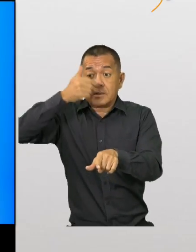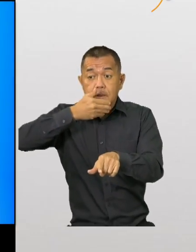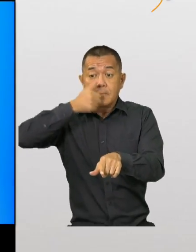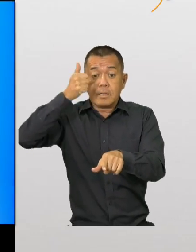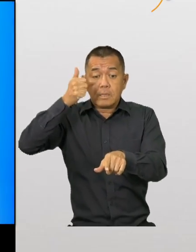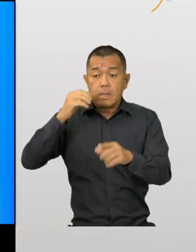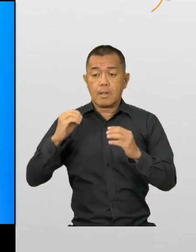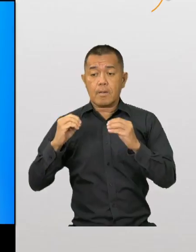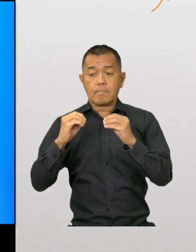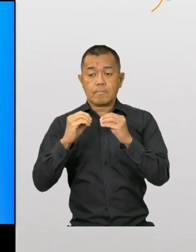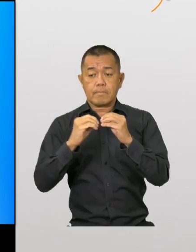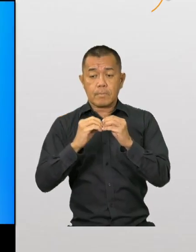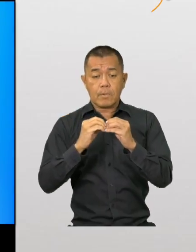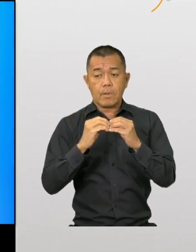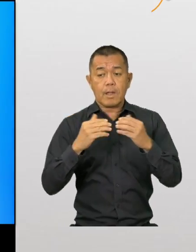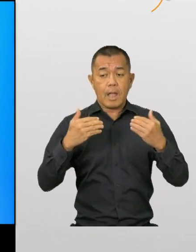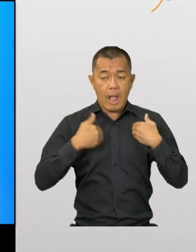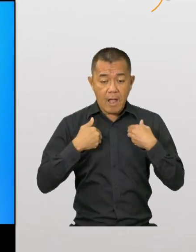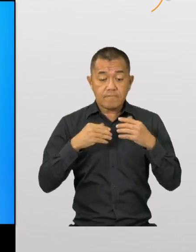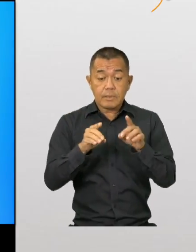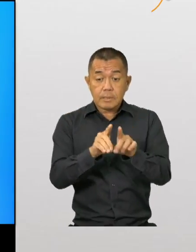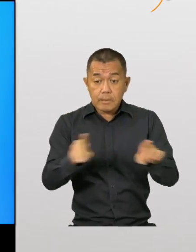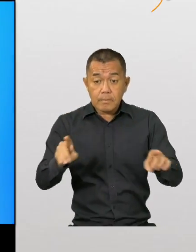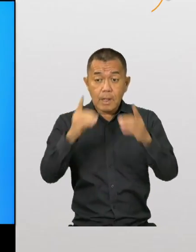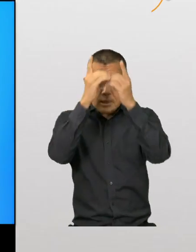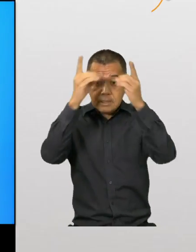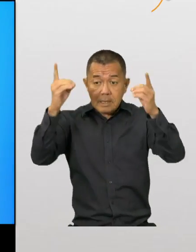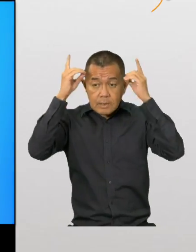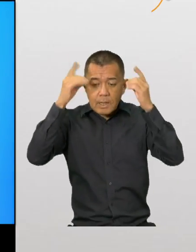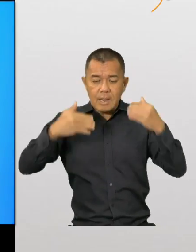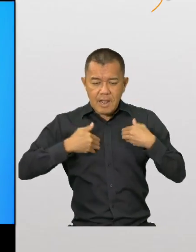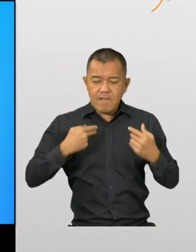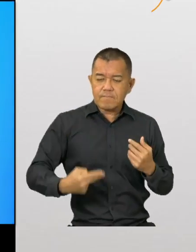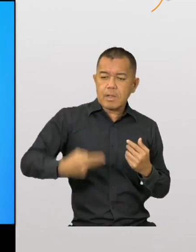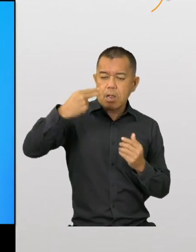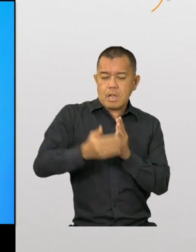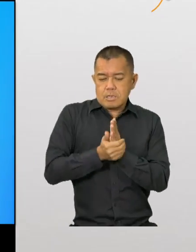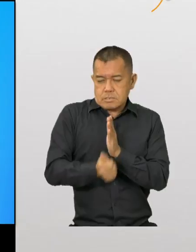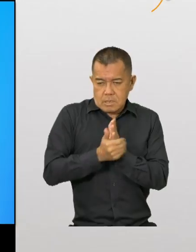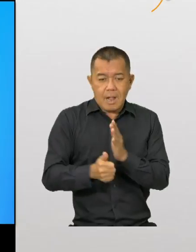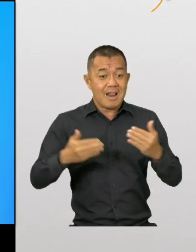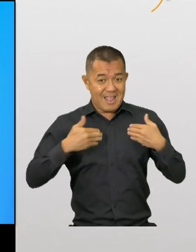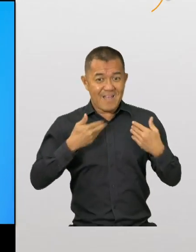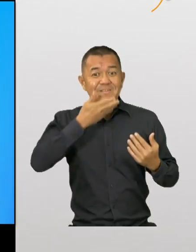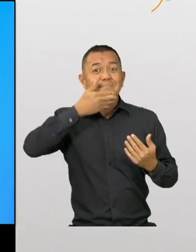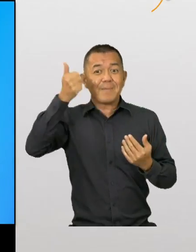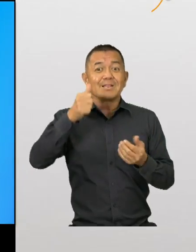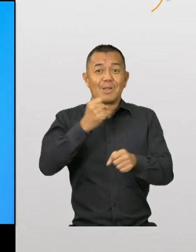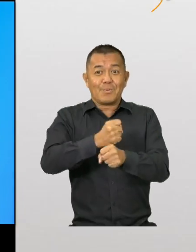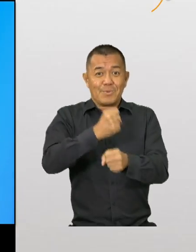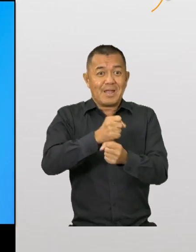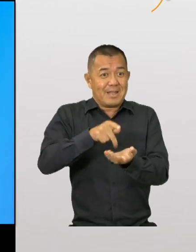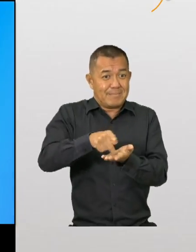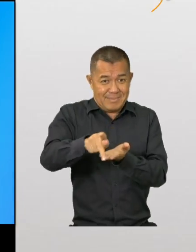degrees and found higher skilled and better paid jobs. And